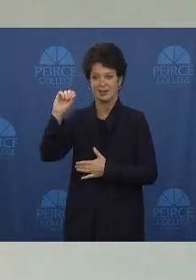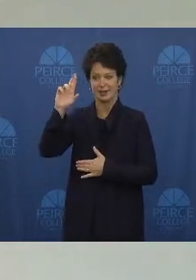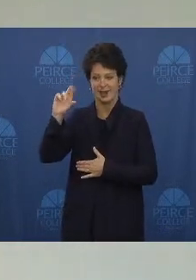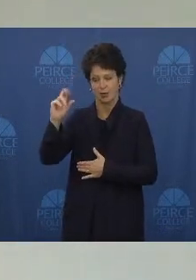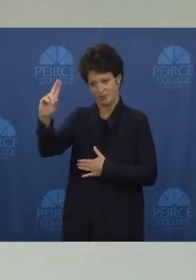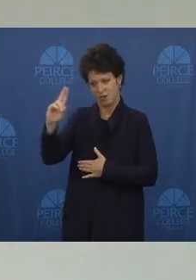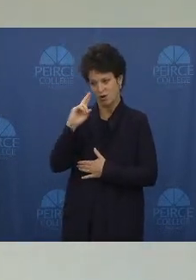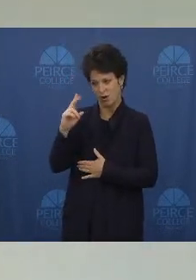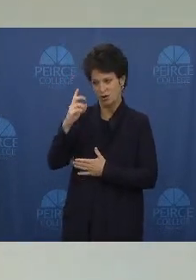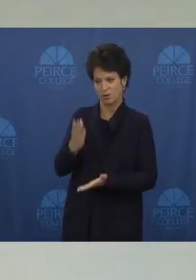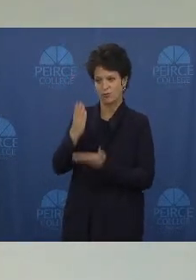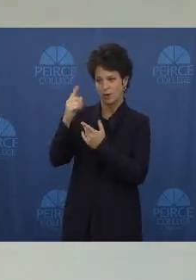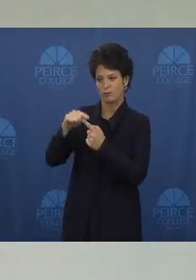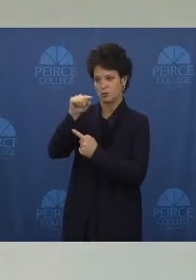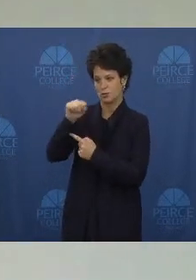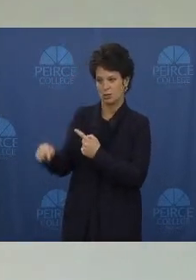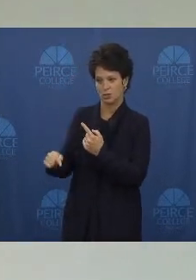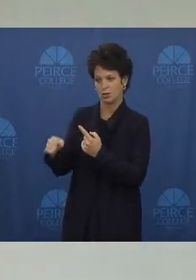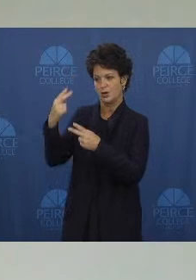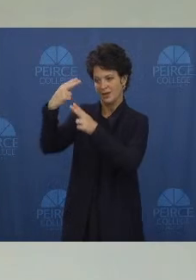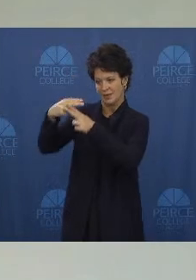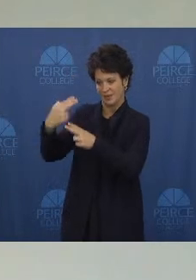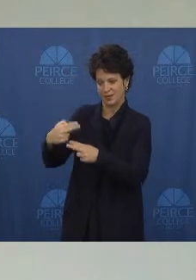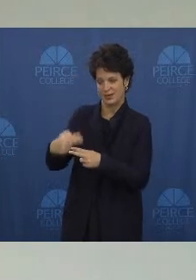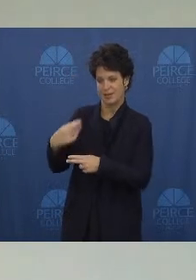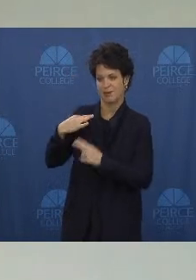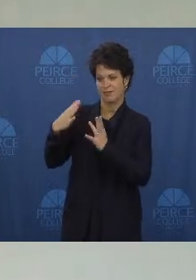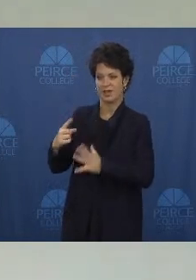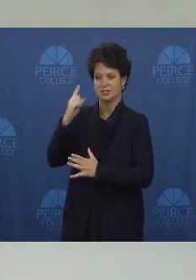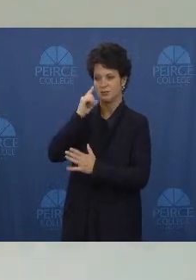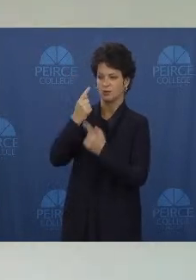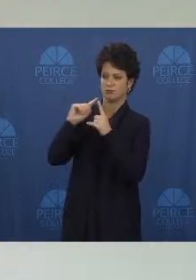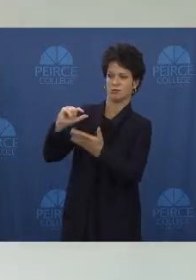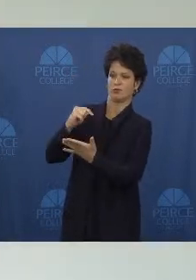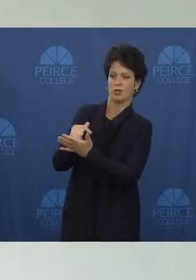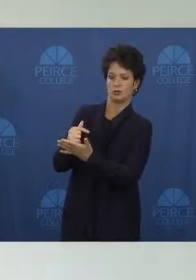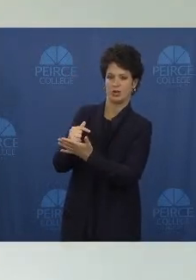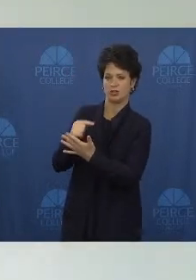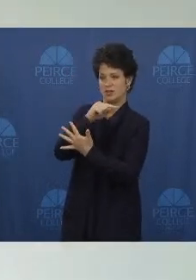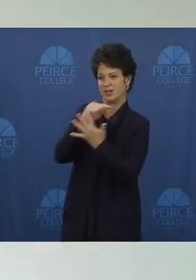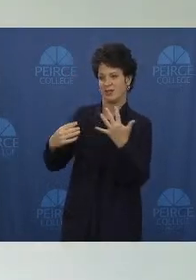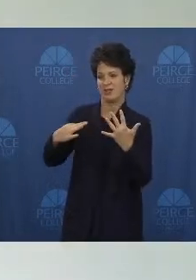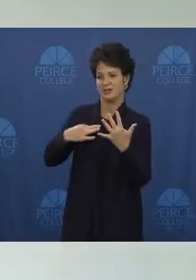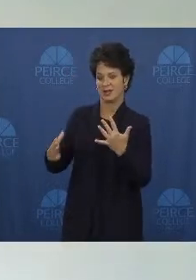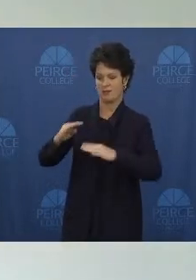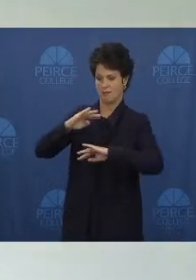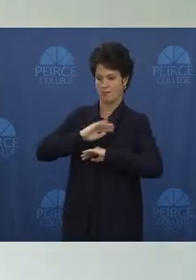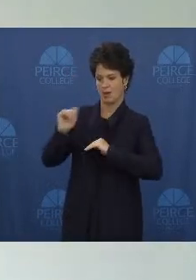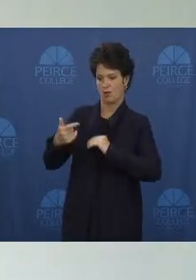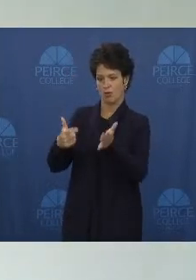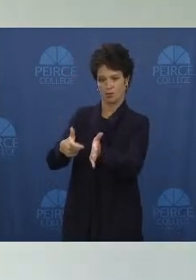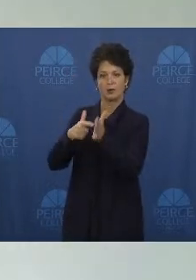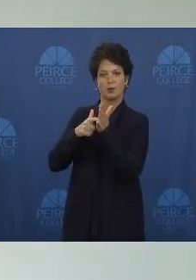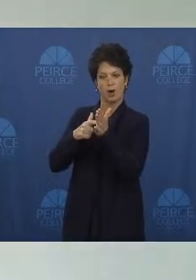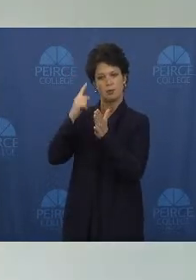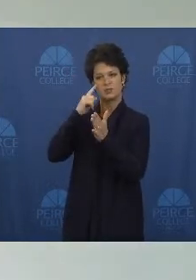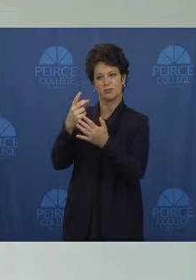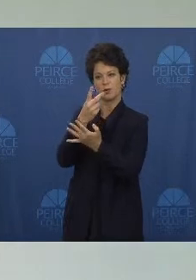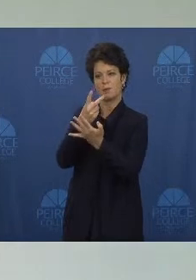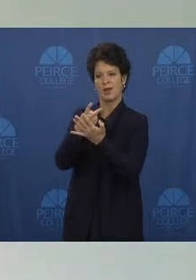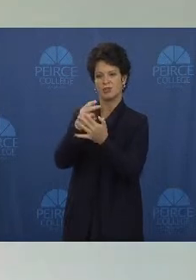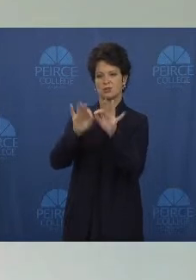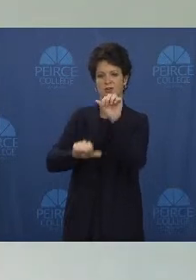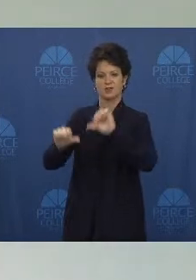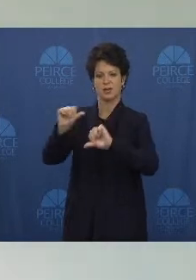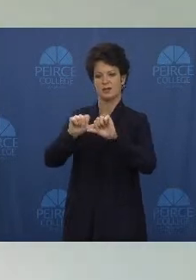have the honor of recommending to you the following list of candidates for graduation. These candidates have met all the requirements for the Master of